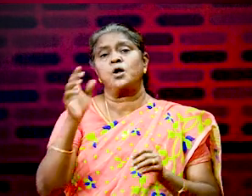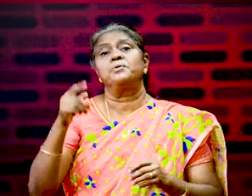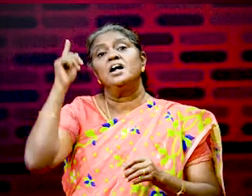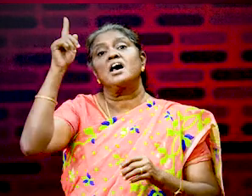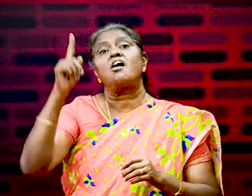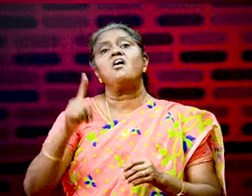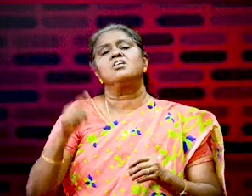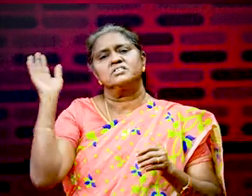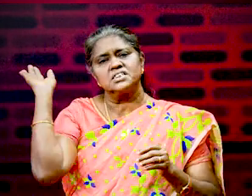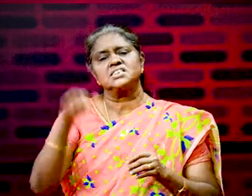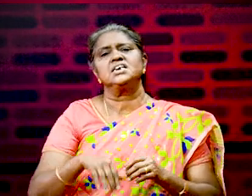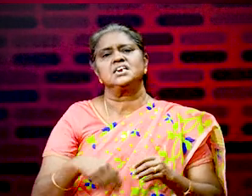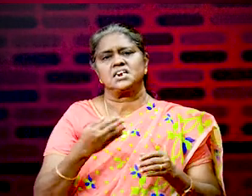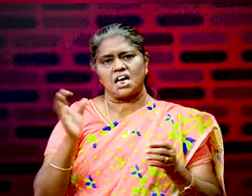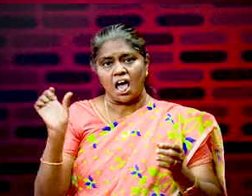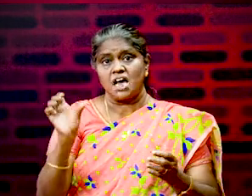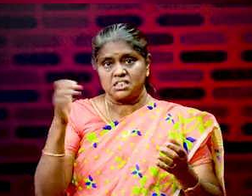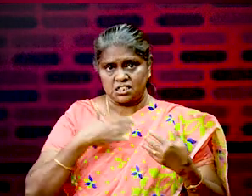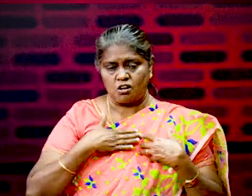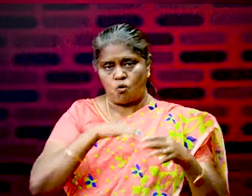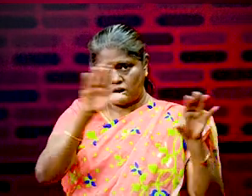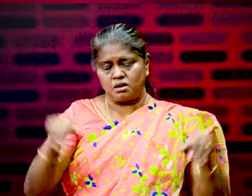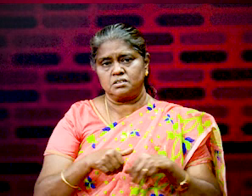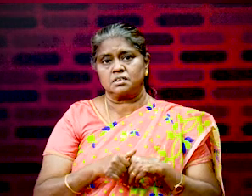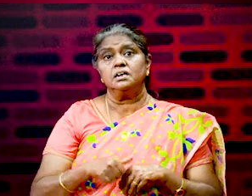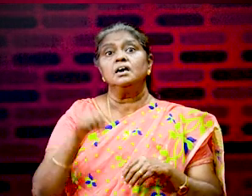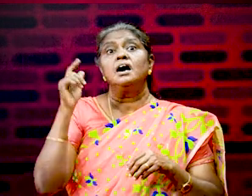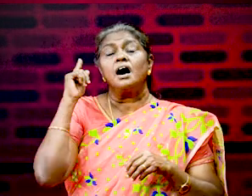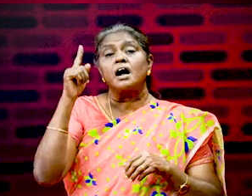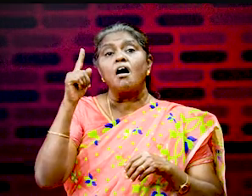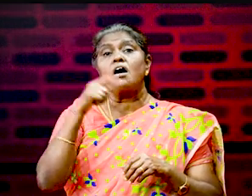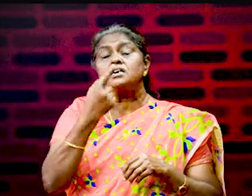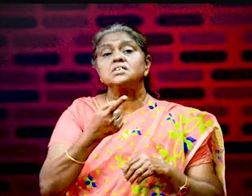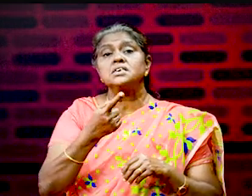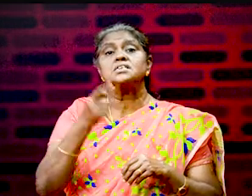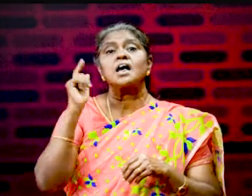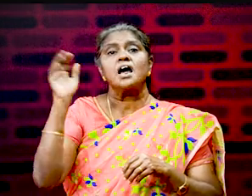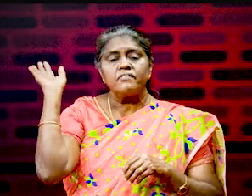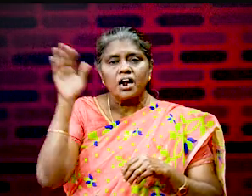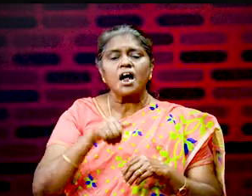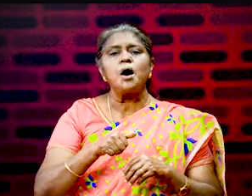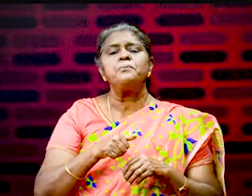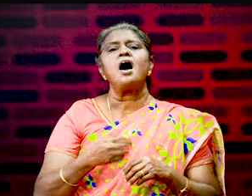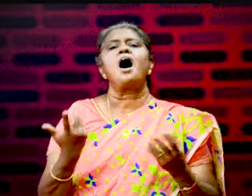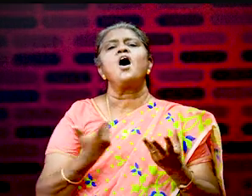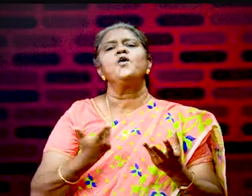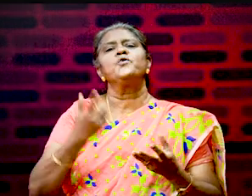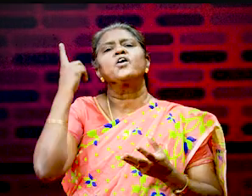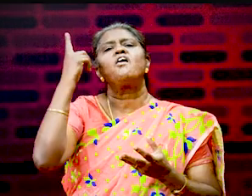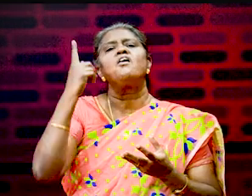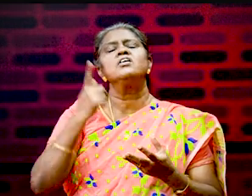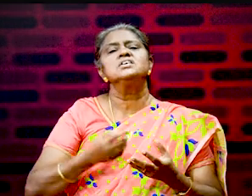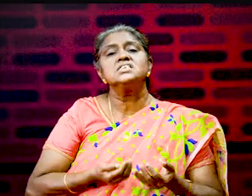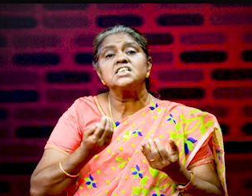and save you. How God saved His children? I want to read few verses for you. Psalms 37 verse